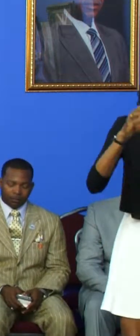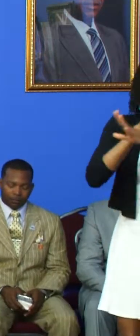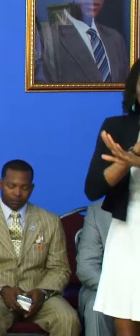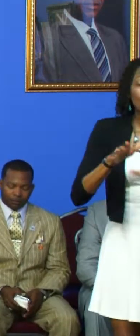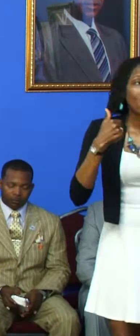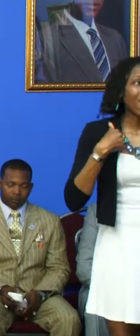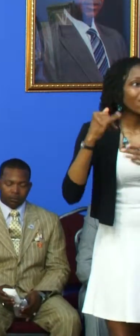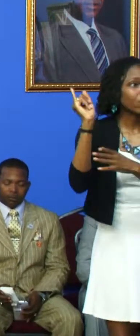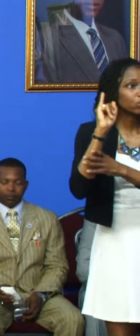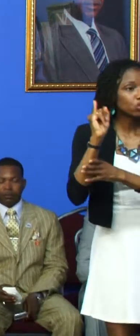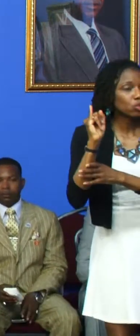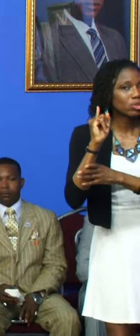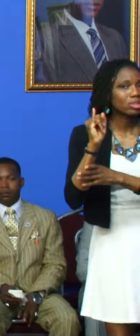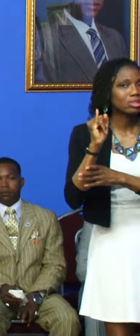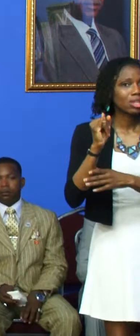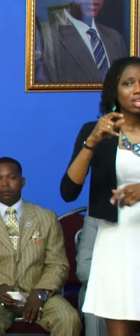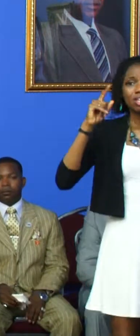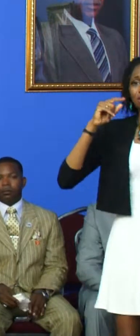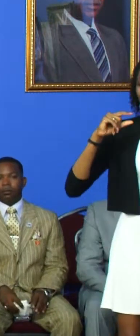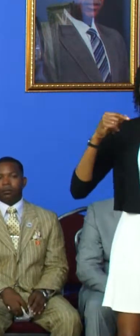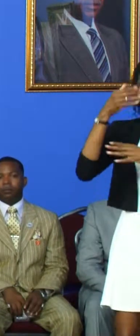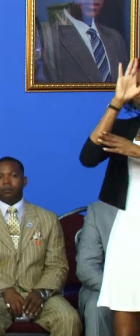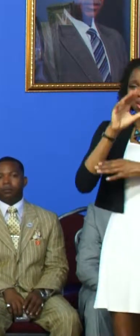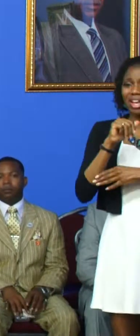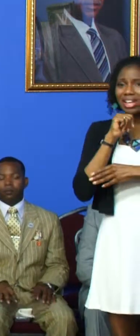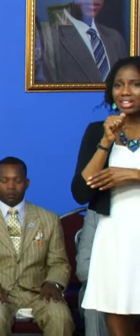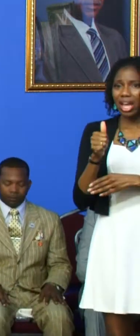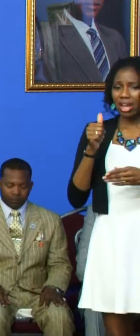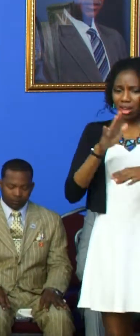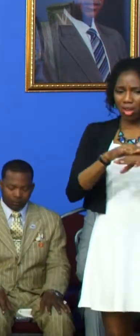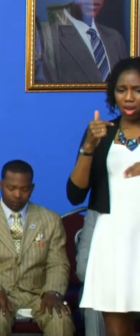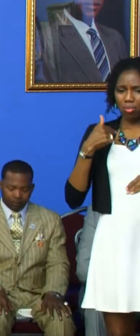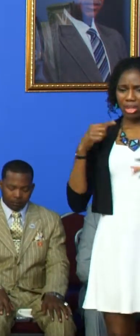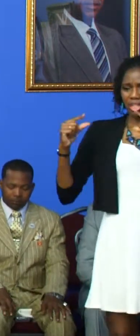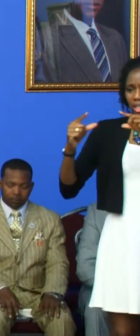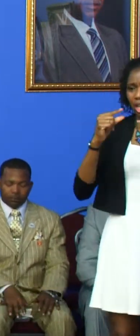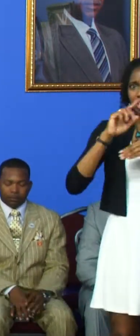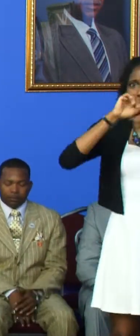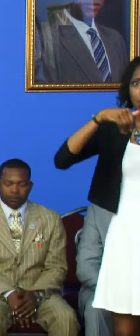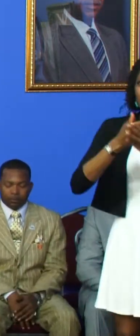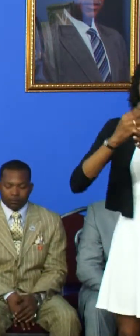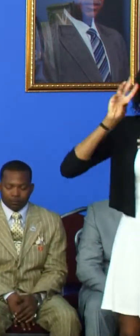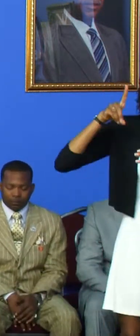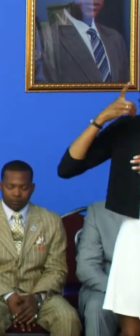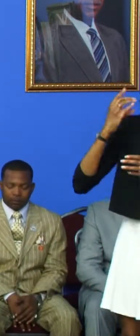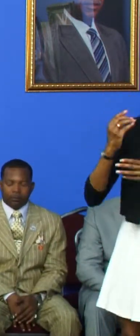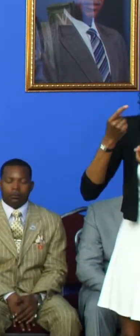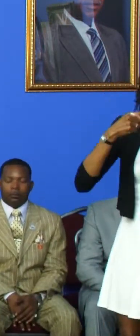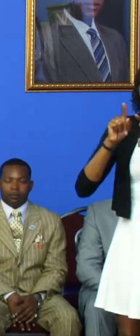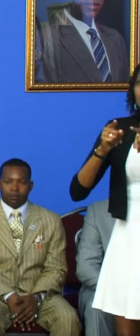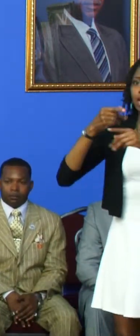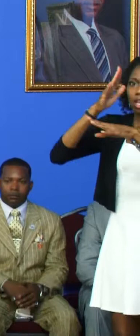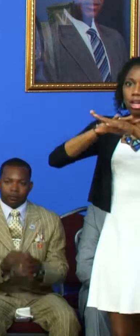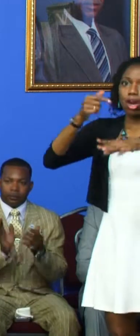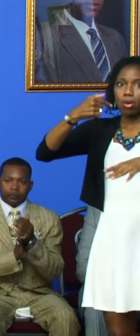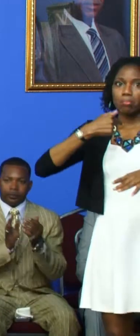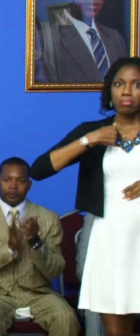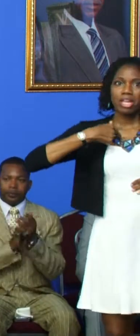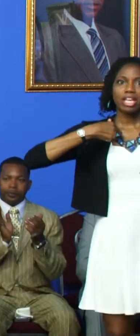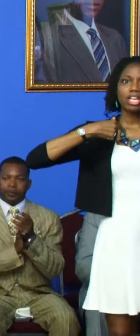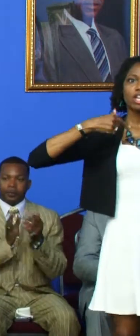God did not call me to gossip about Washington. He called me to speak truth to power.